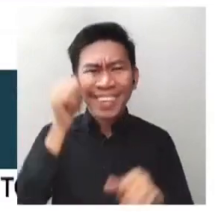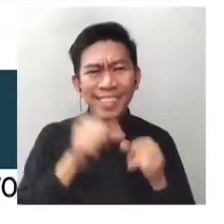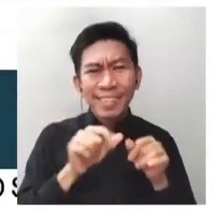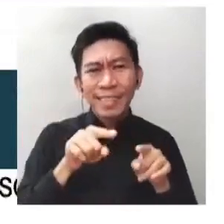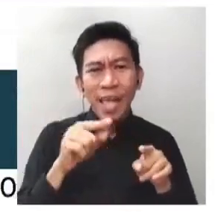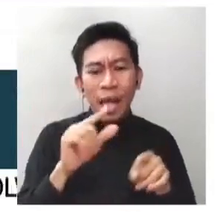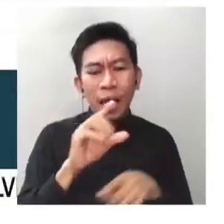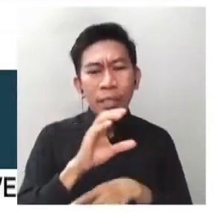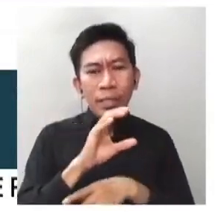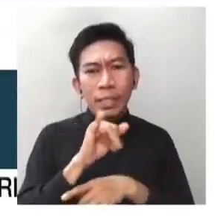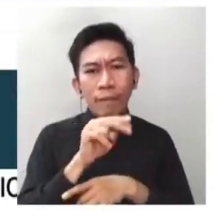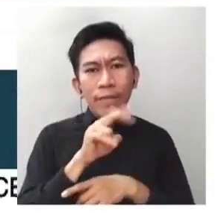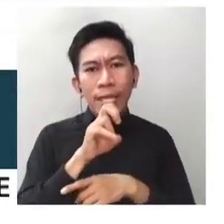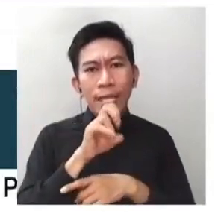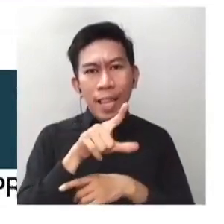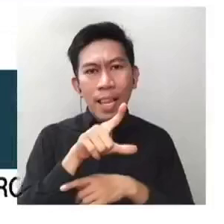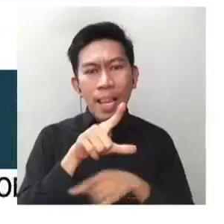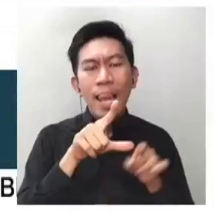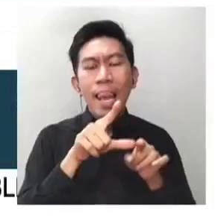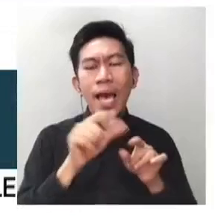civil action or for damages,